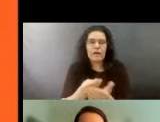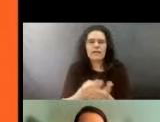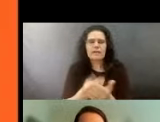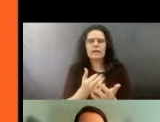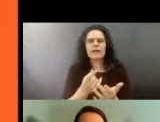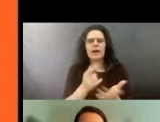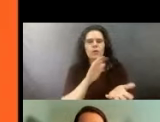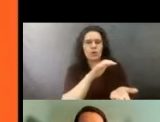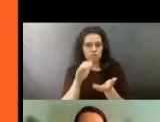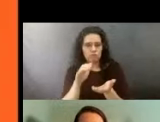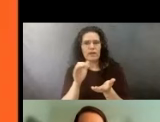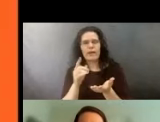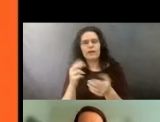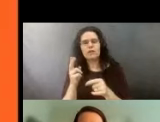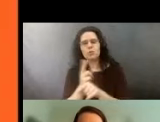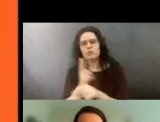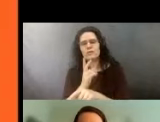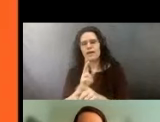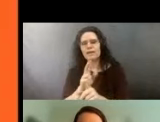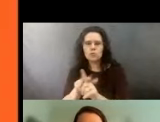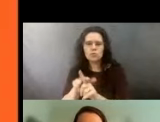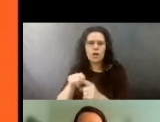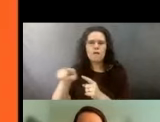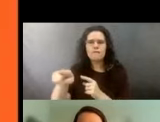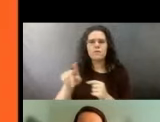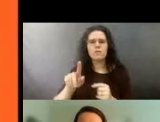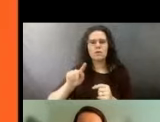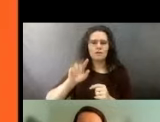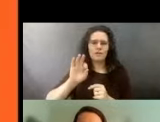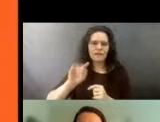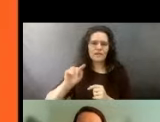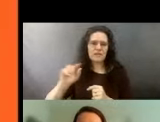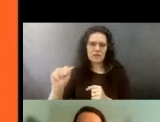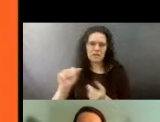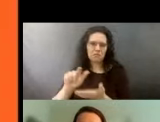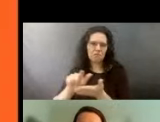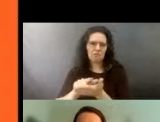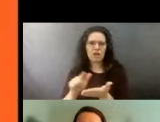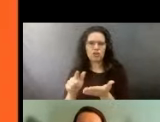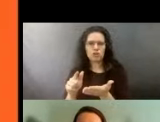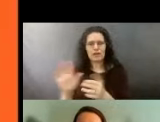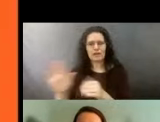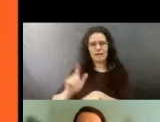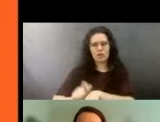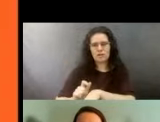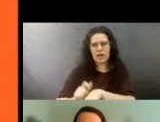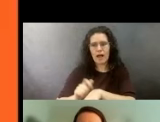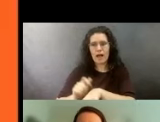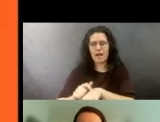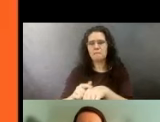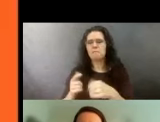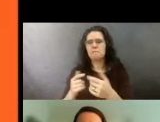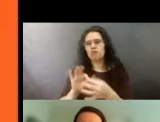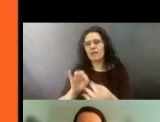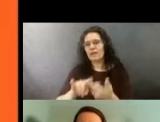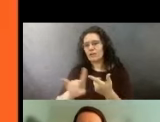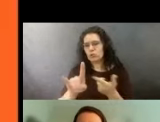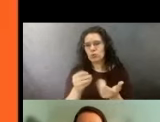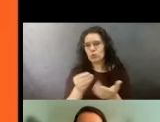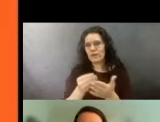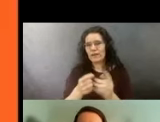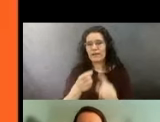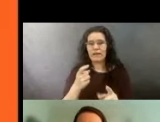certain percentage of FTE legal aid attorney time from wherever those funding sources are coming. So whether that's through the